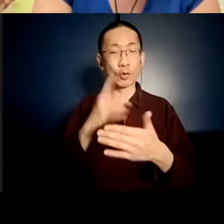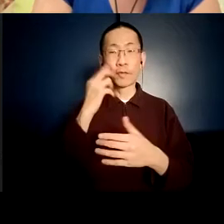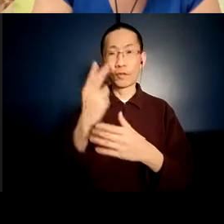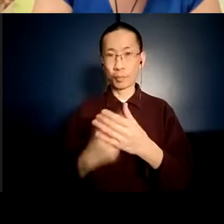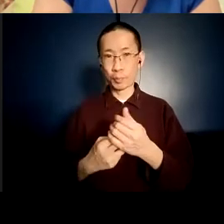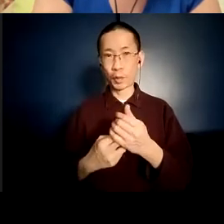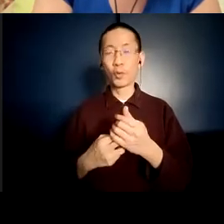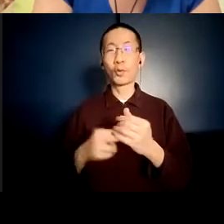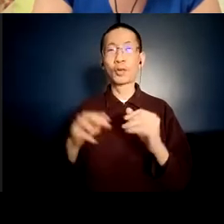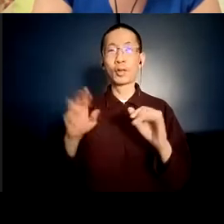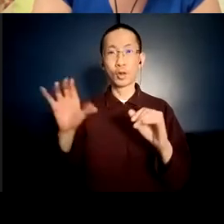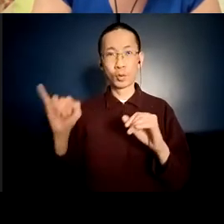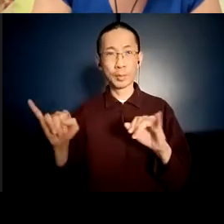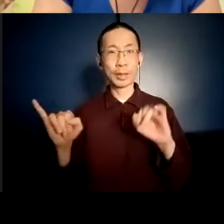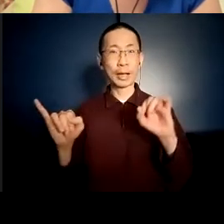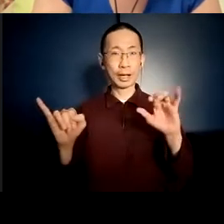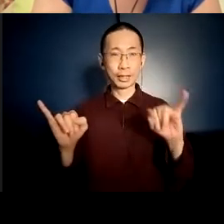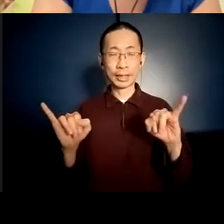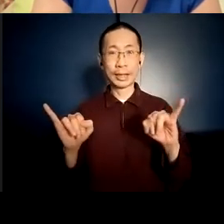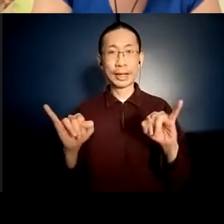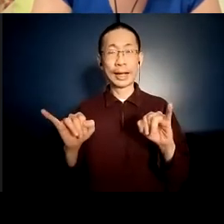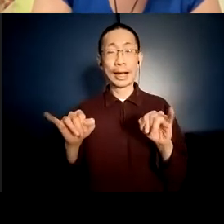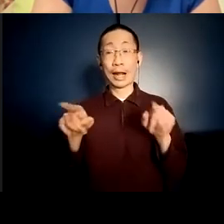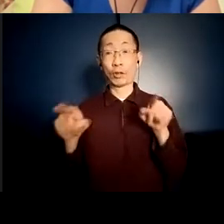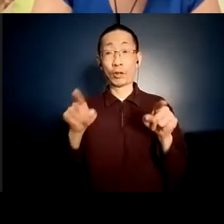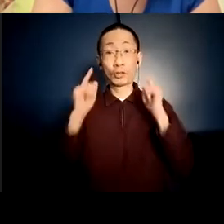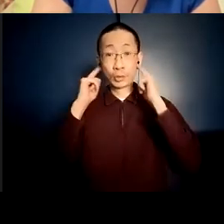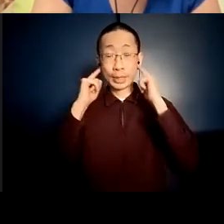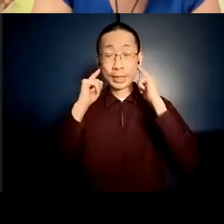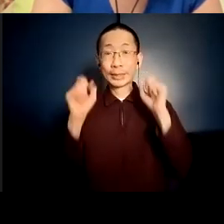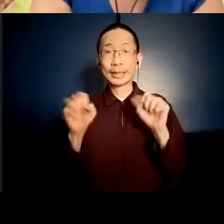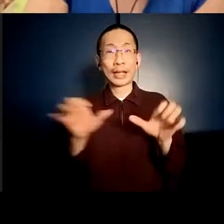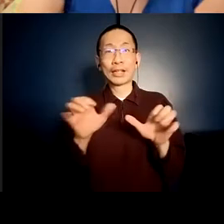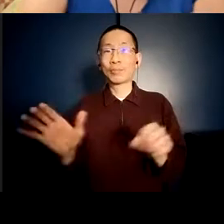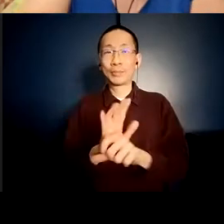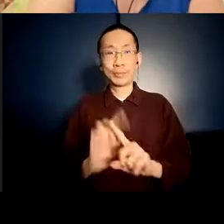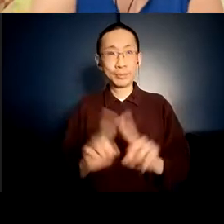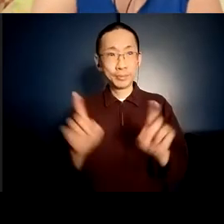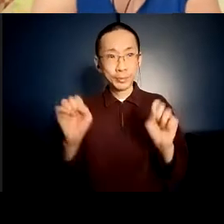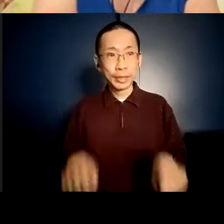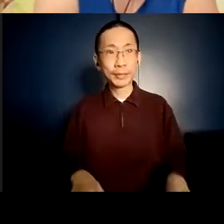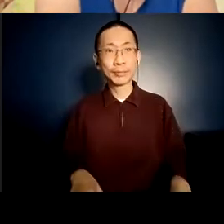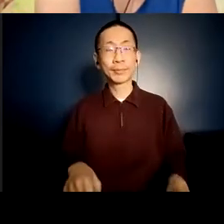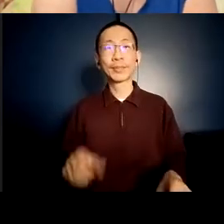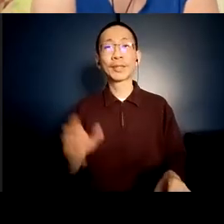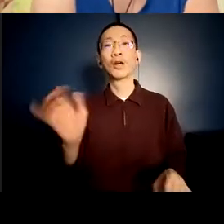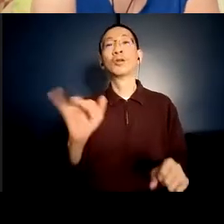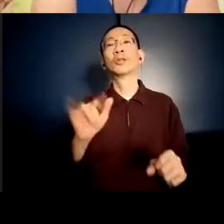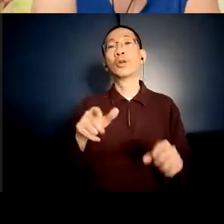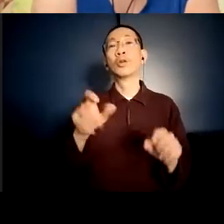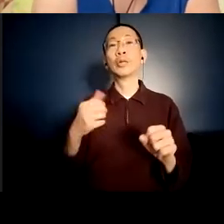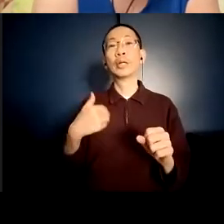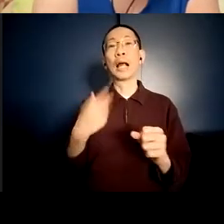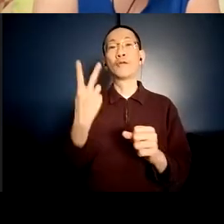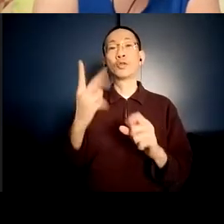their cochlear implant ears, and those two ears can perform completely differently. In the same way, you could have